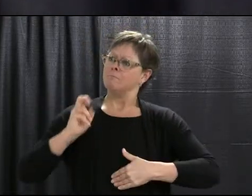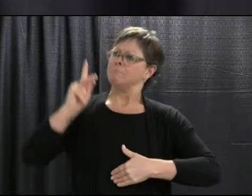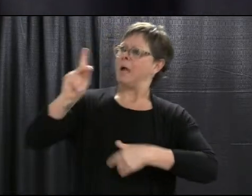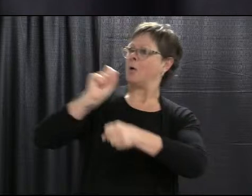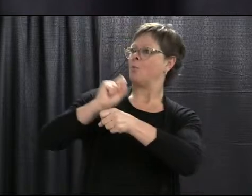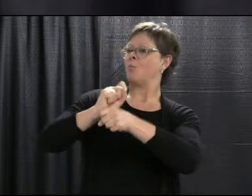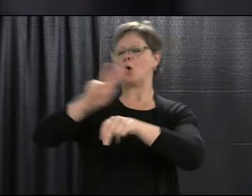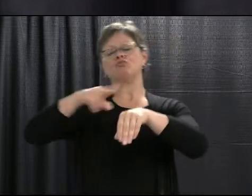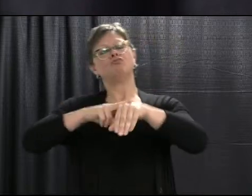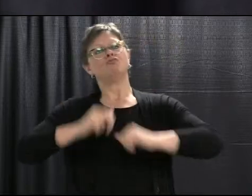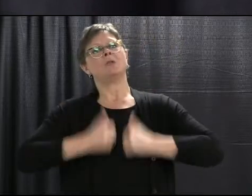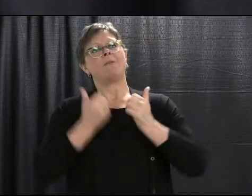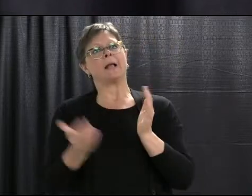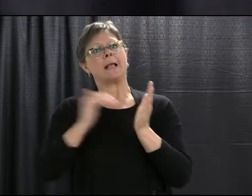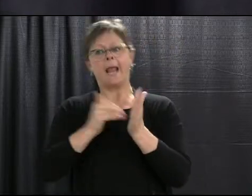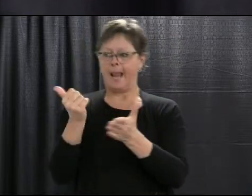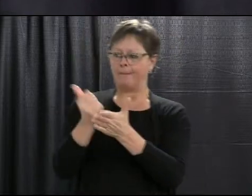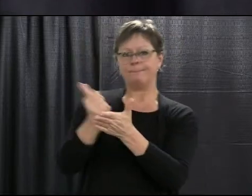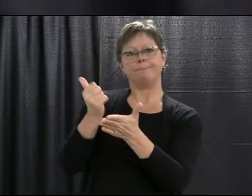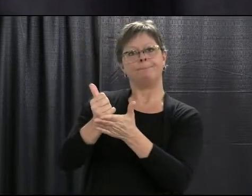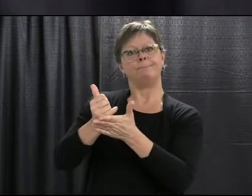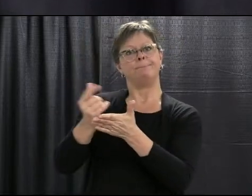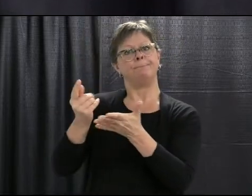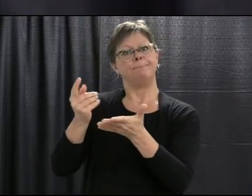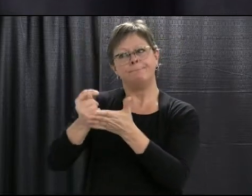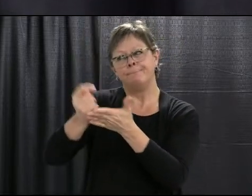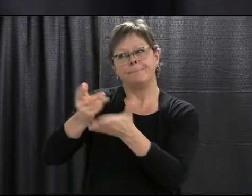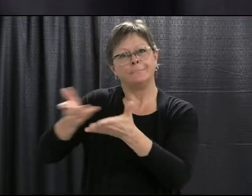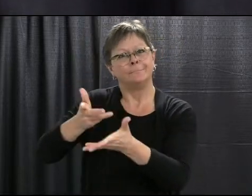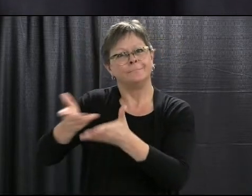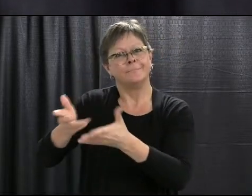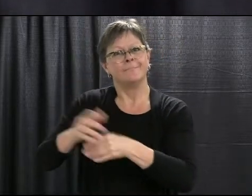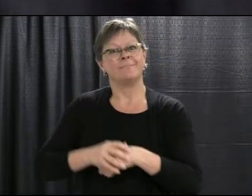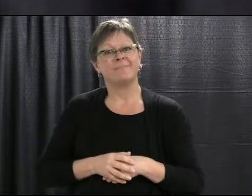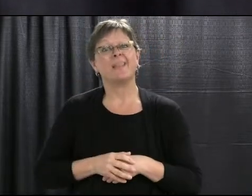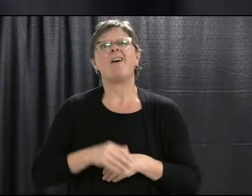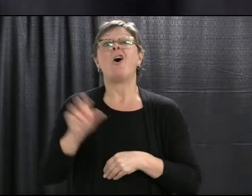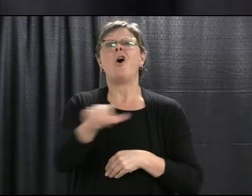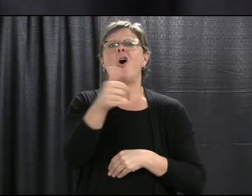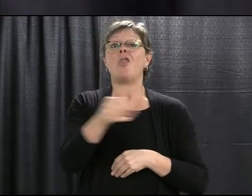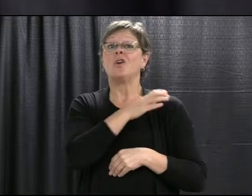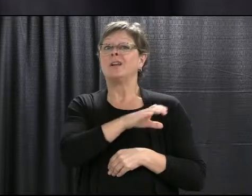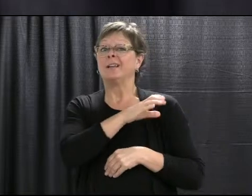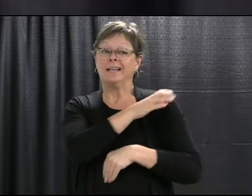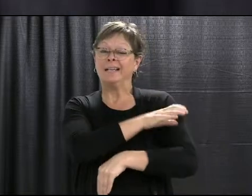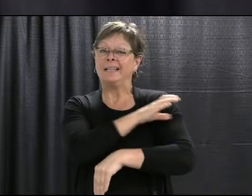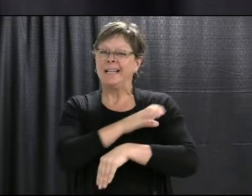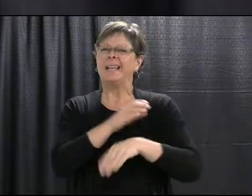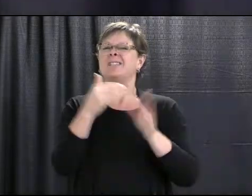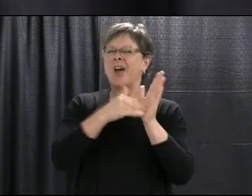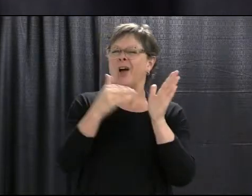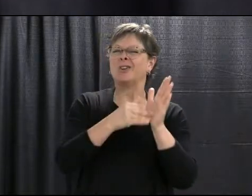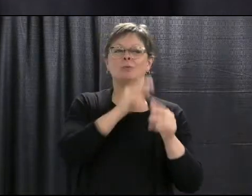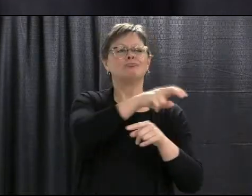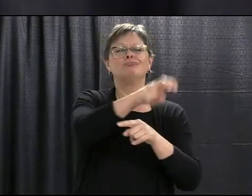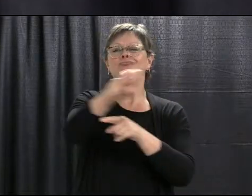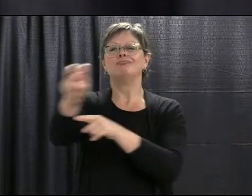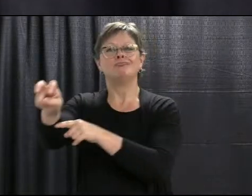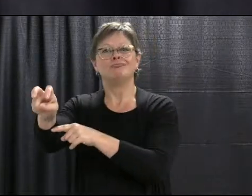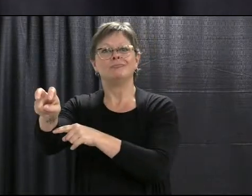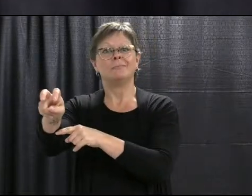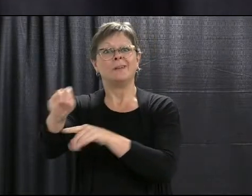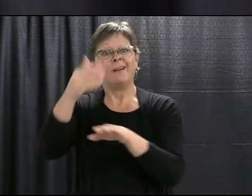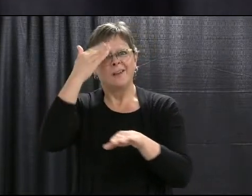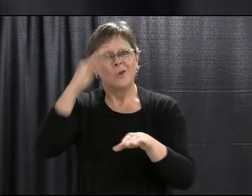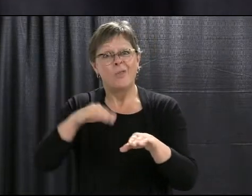possible. Satellite clinics, you know, we've always thought, let's bring the doctor to the patient as opposed to the patient coming to the doctor. On Sunday, I'm flying to